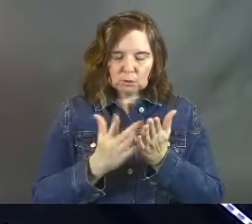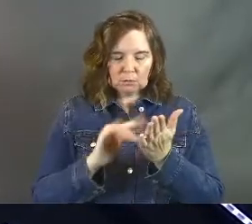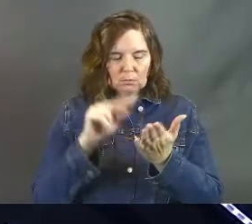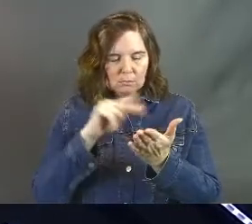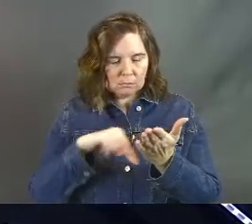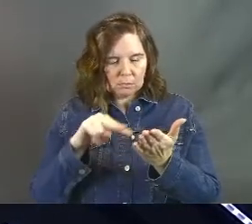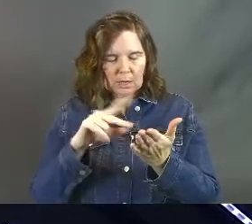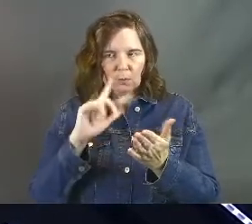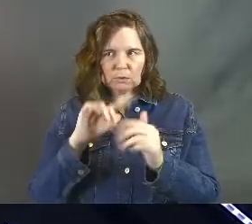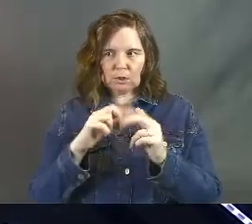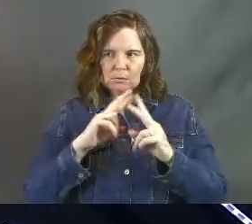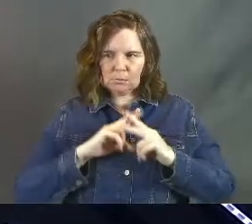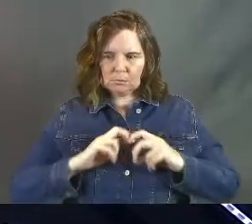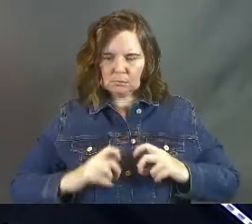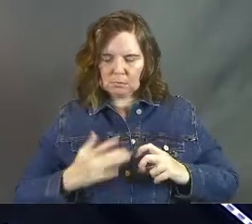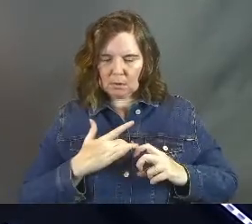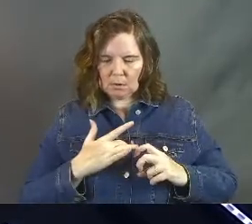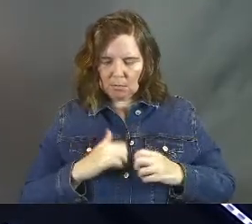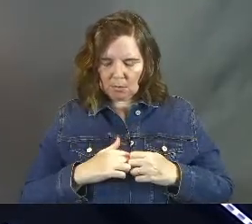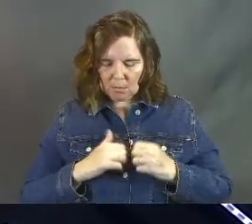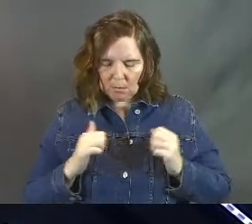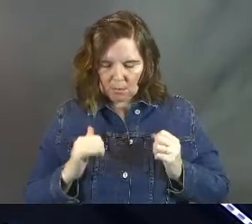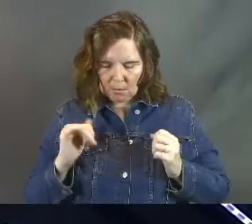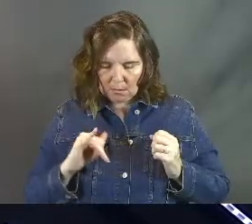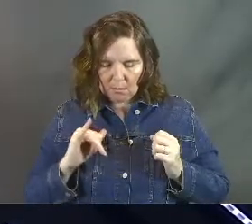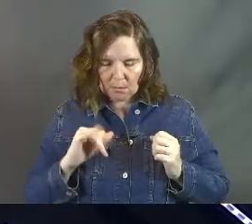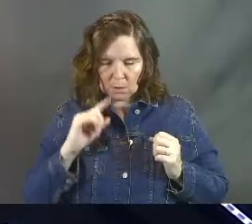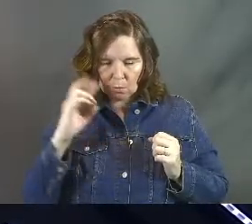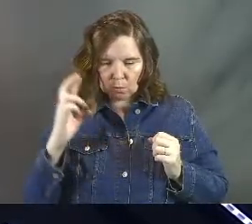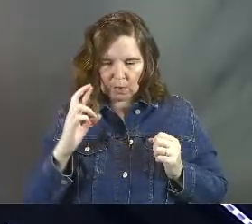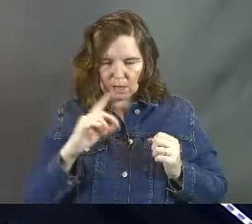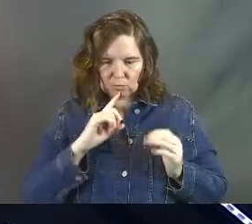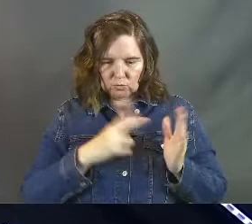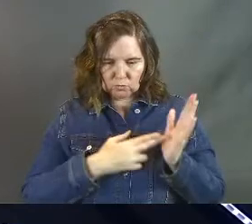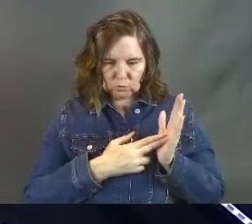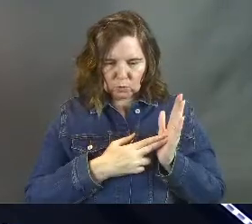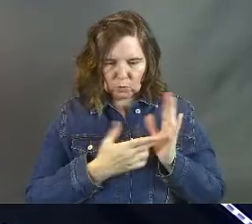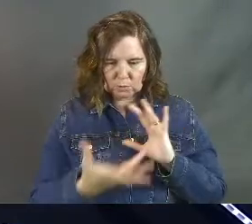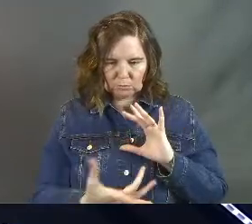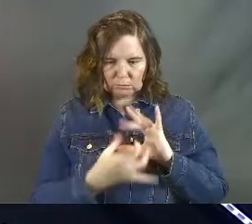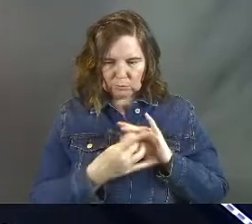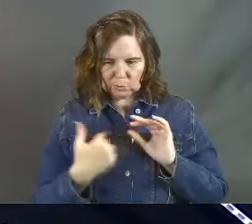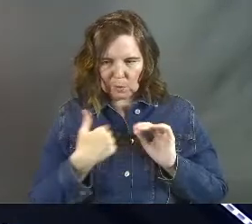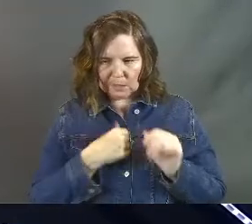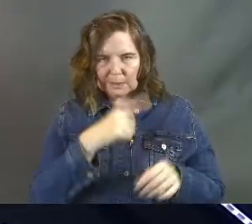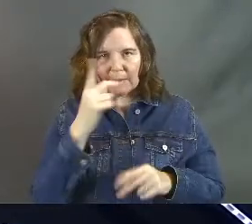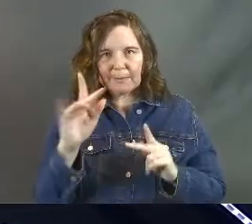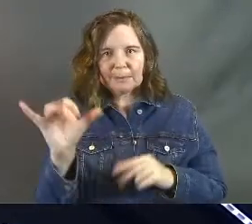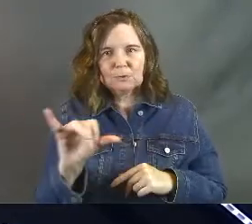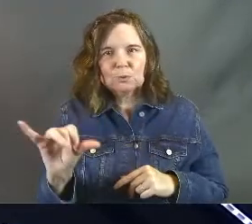open up our hearts, we started to realize that all these truths deal with us as black people as well.